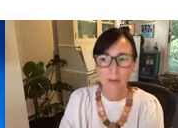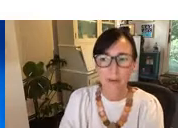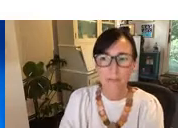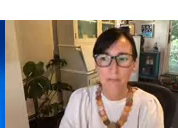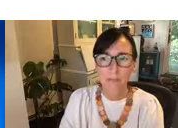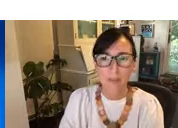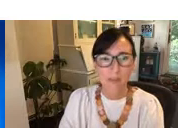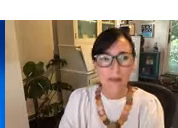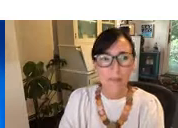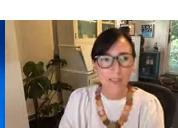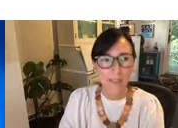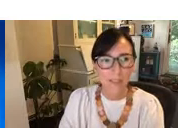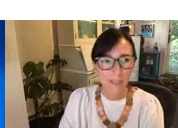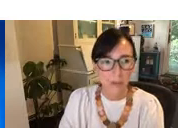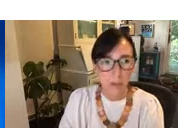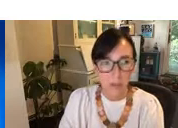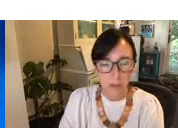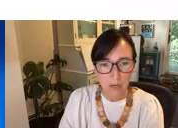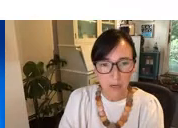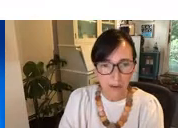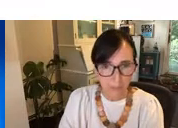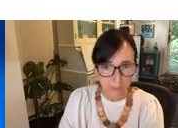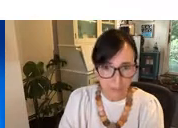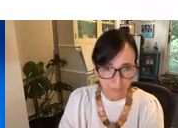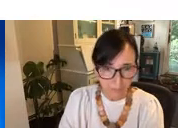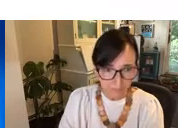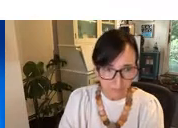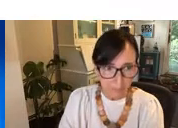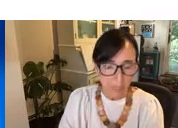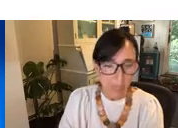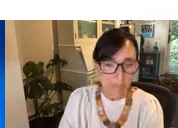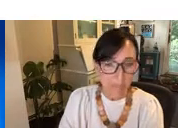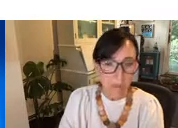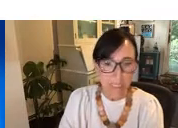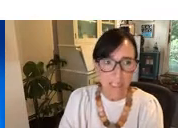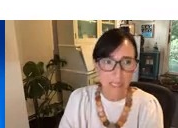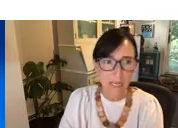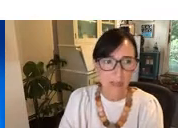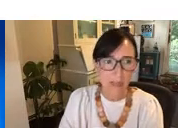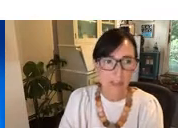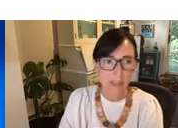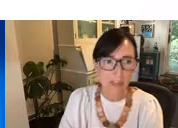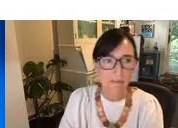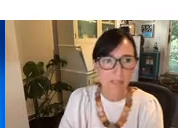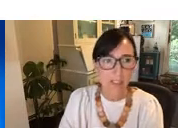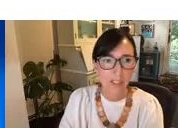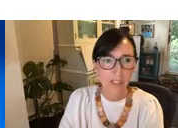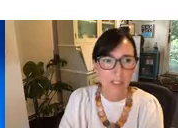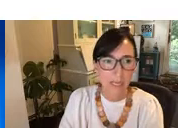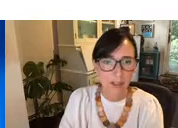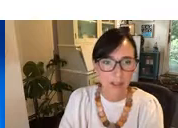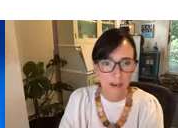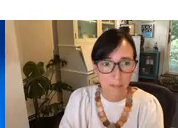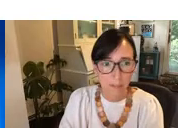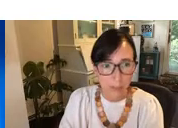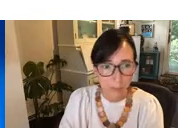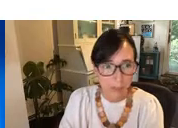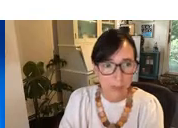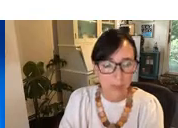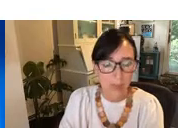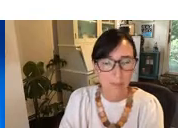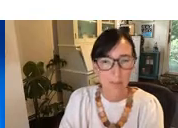accountability scorecard, we see that there are 4 core areas and 14 indicators. And for each indicator, there